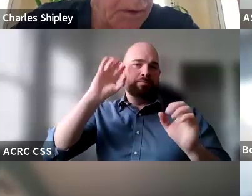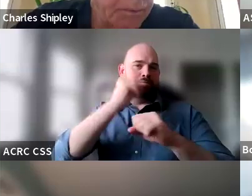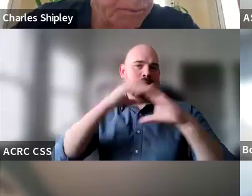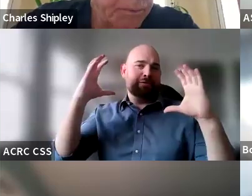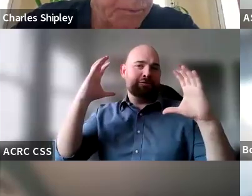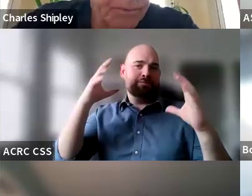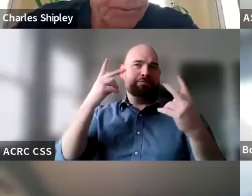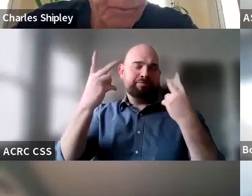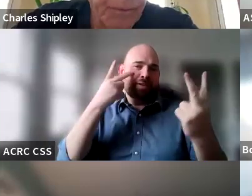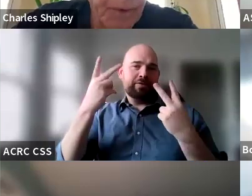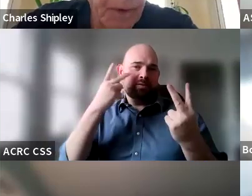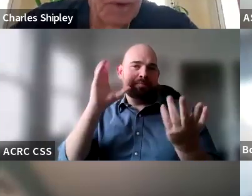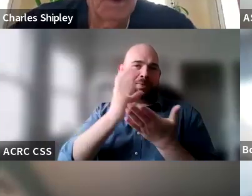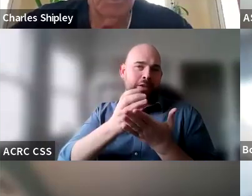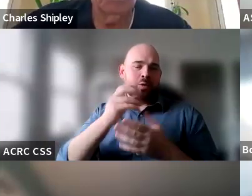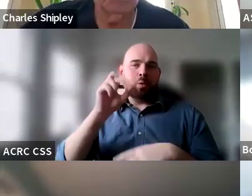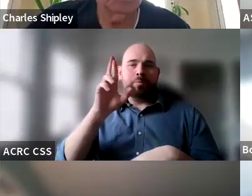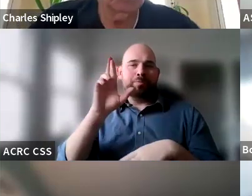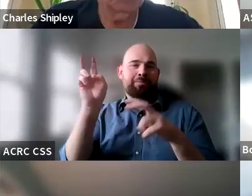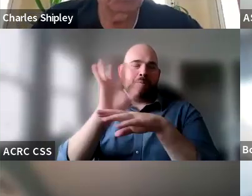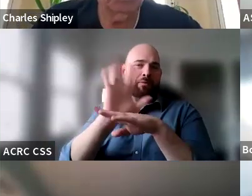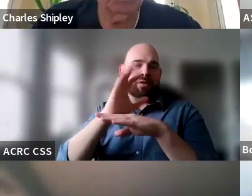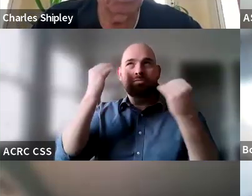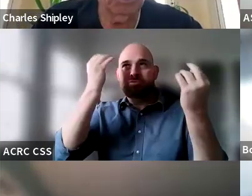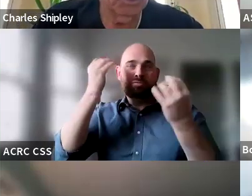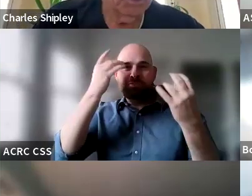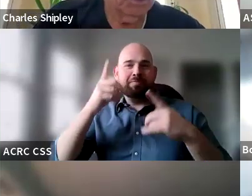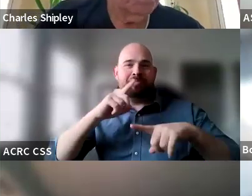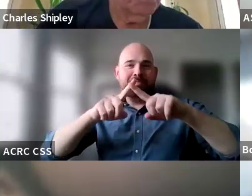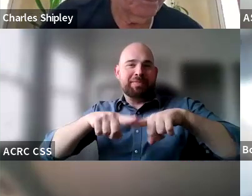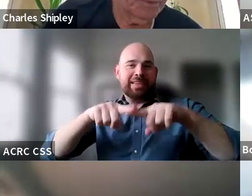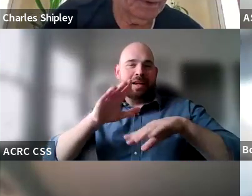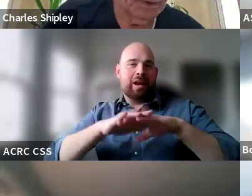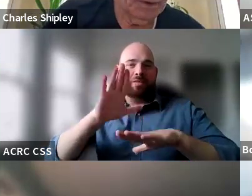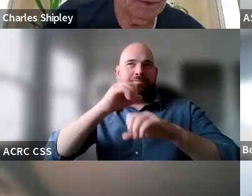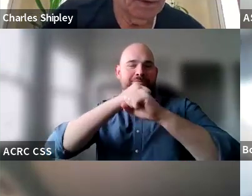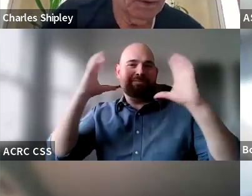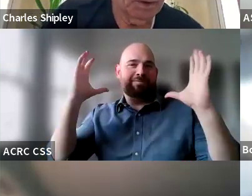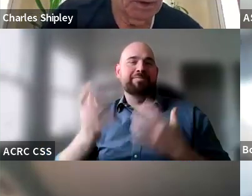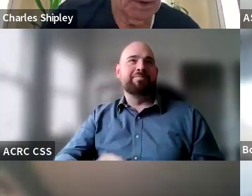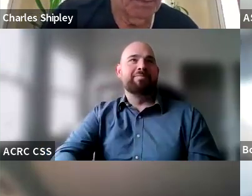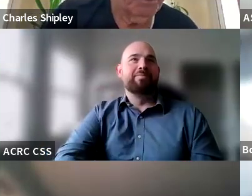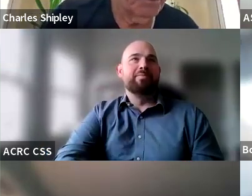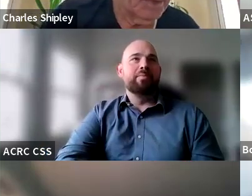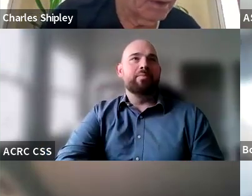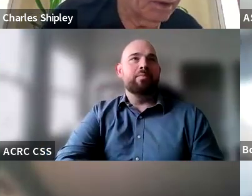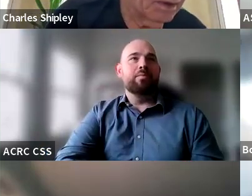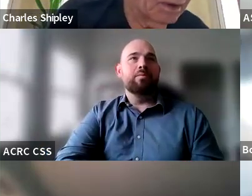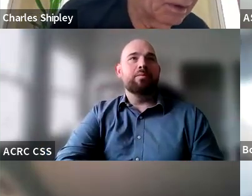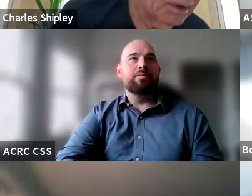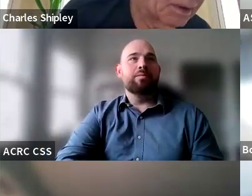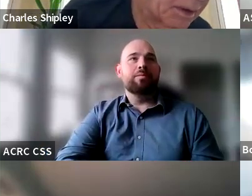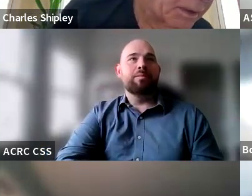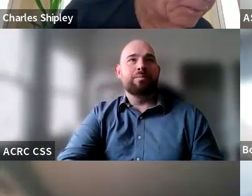think in sign language, or I think as a visual picture, or, like a movie almost. It just depends